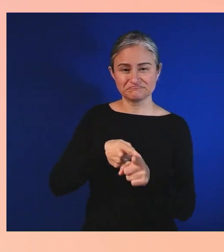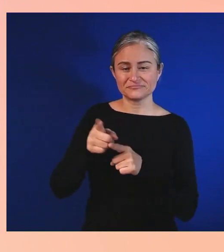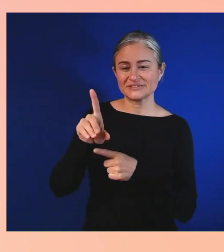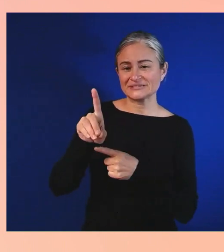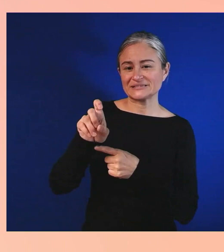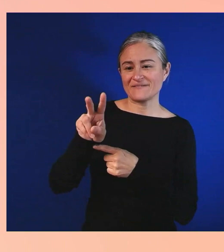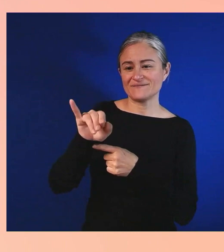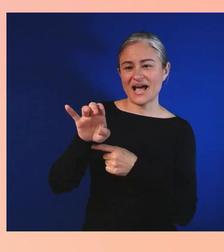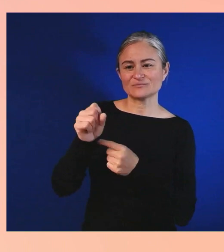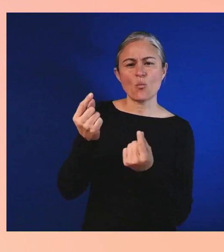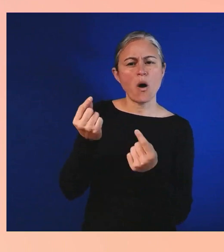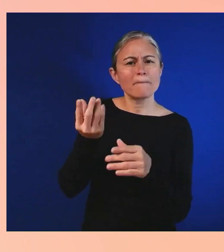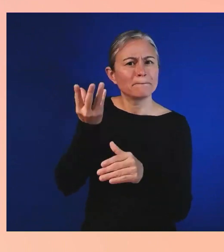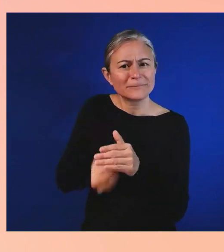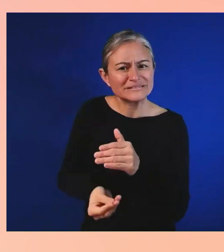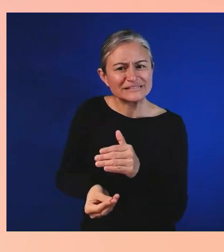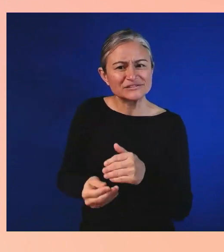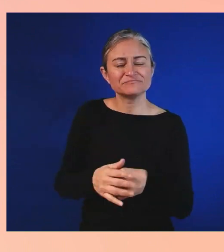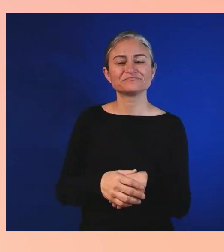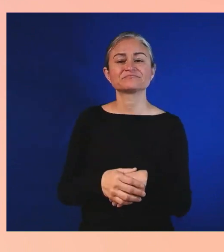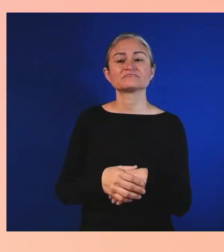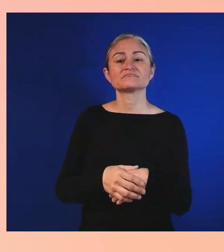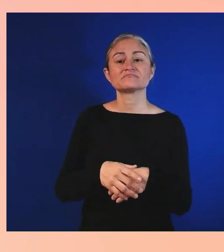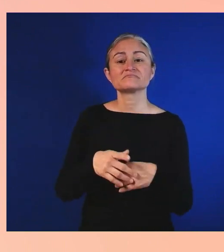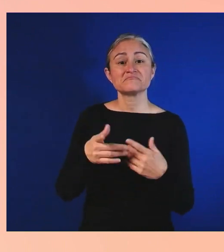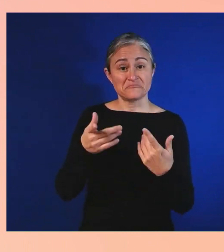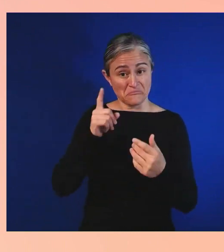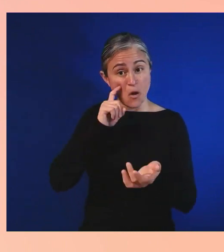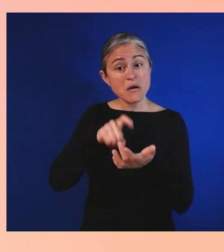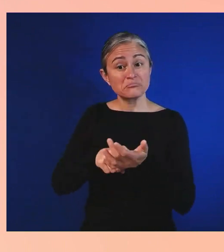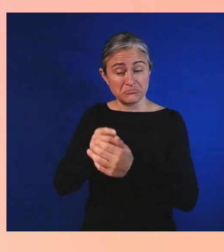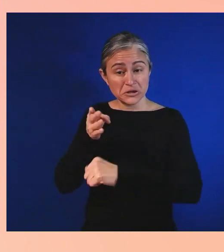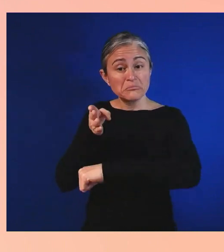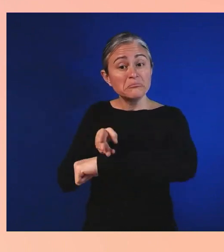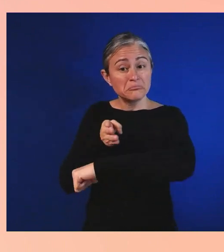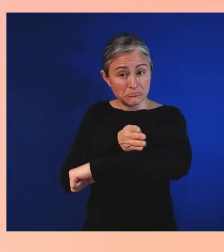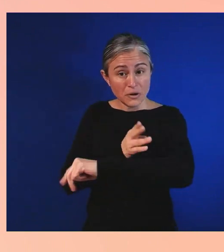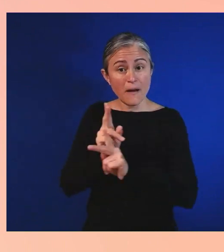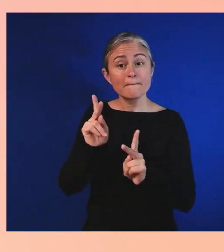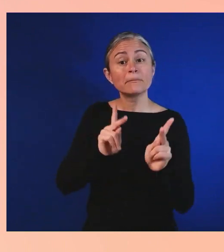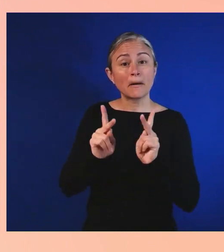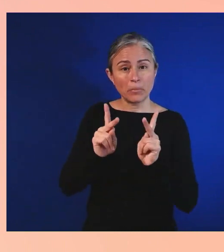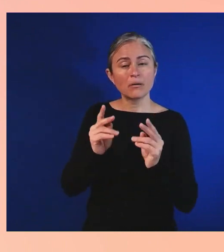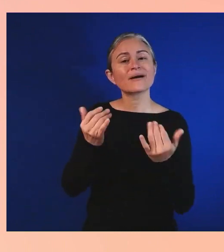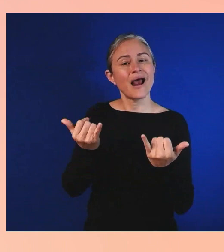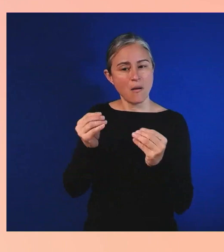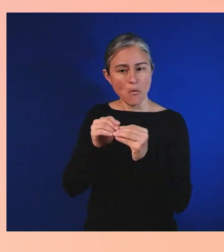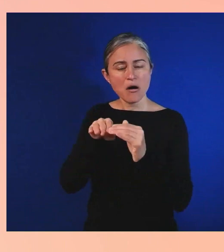internet, and through policies like the American Rescue